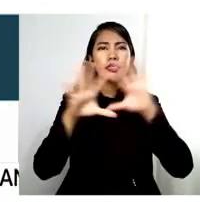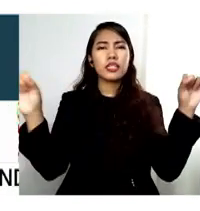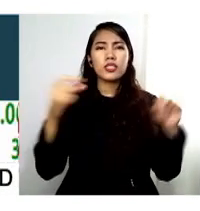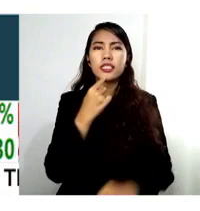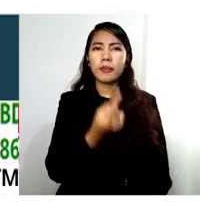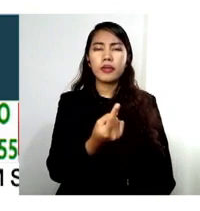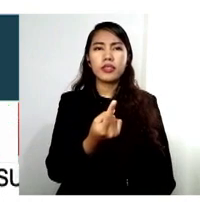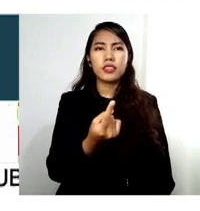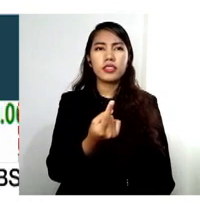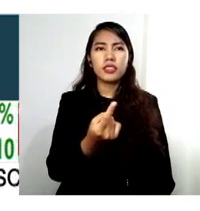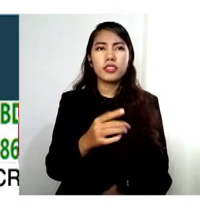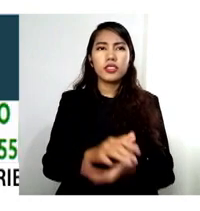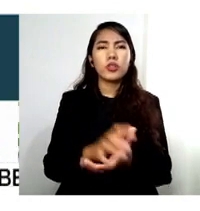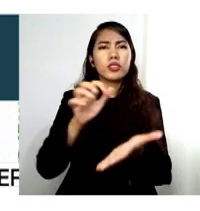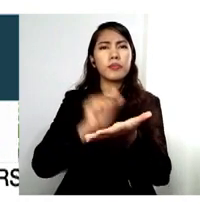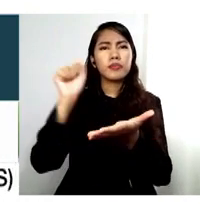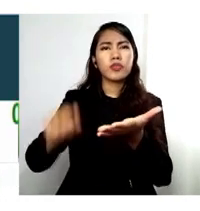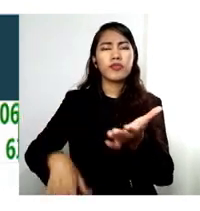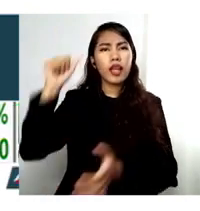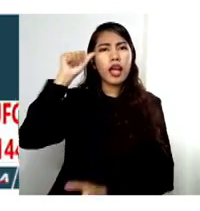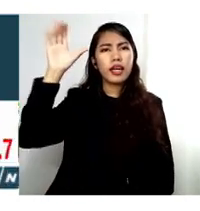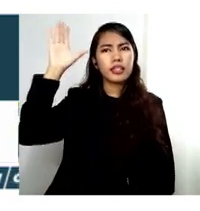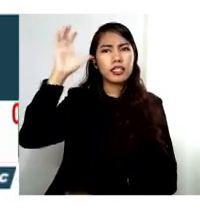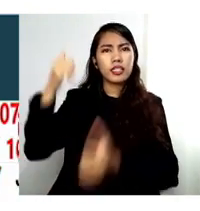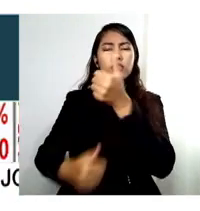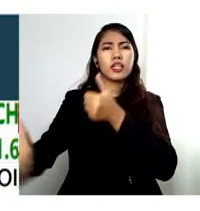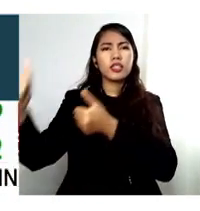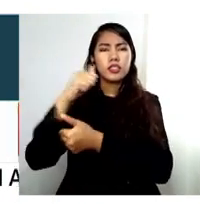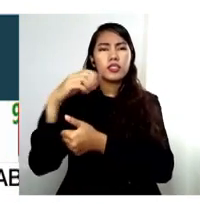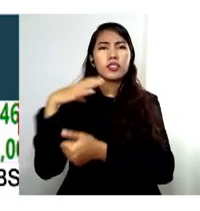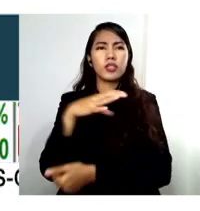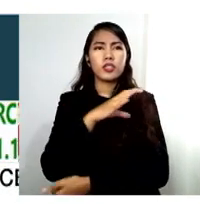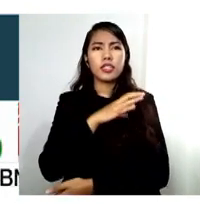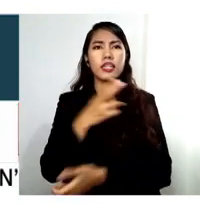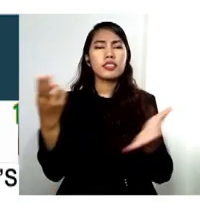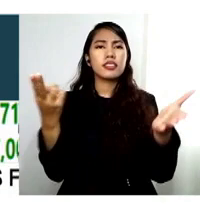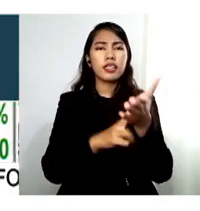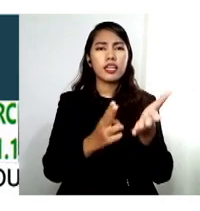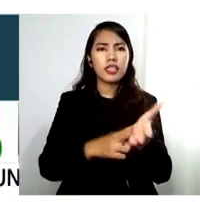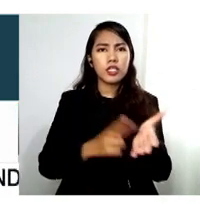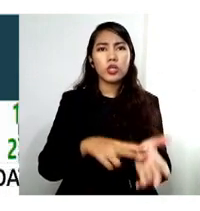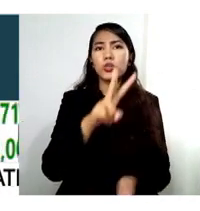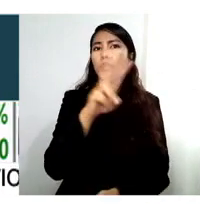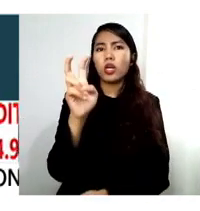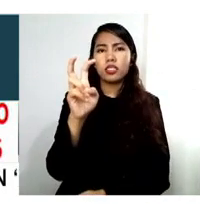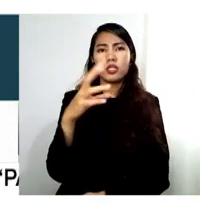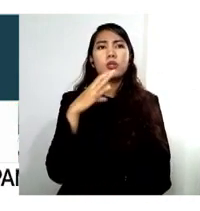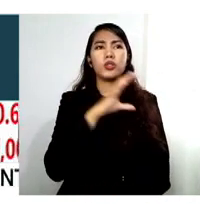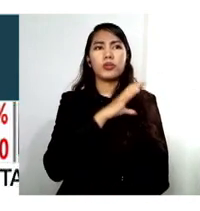to retain Allan Peter Cayetano as speaker? That manifesto that was signed by over 200 congressmen, Mr.